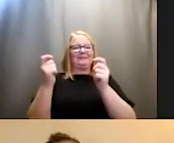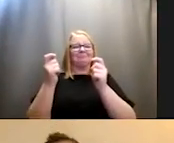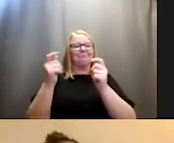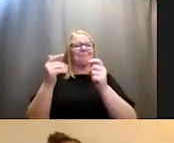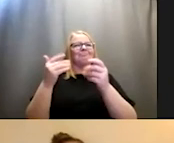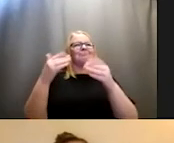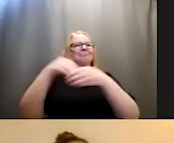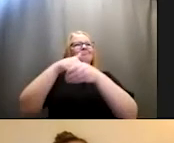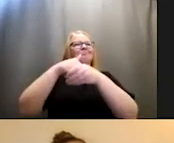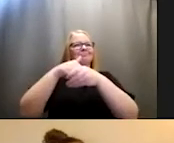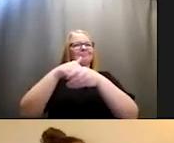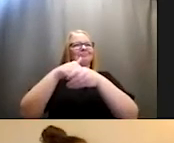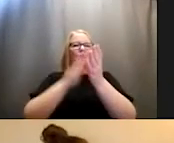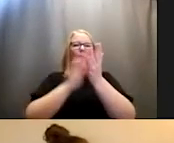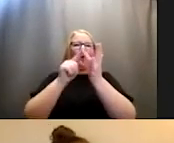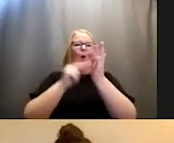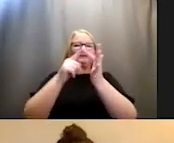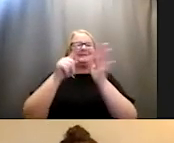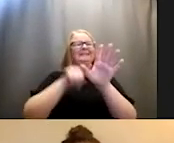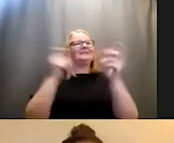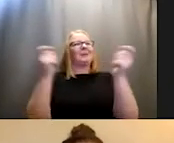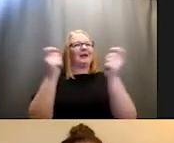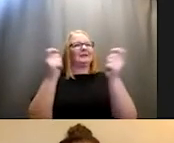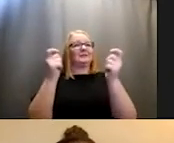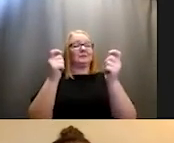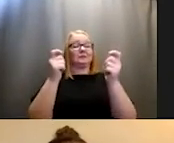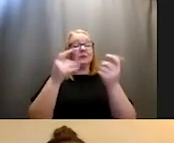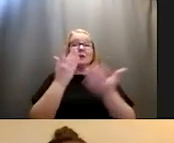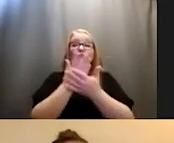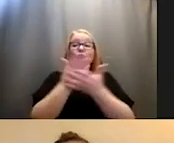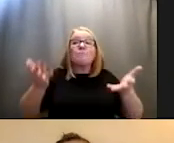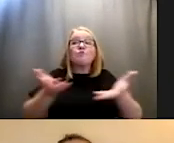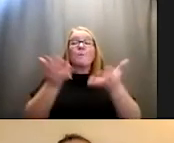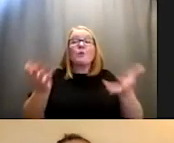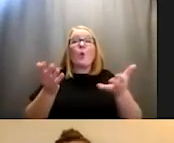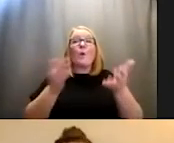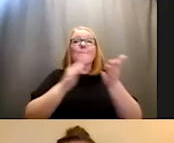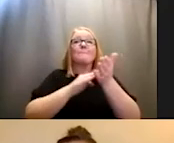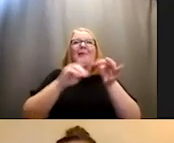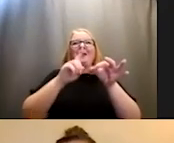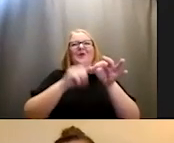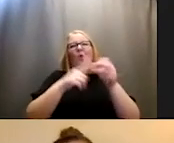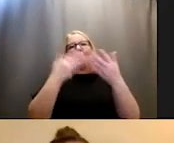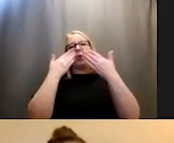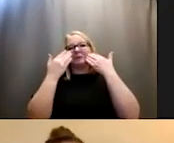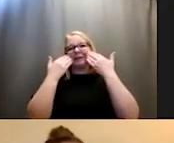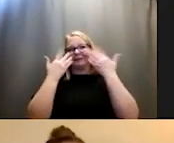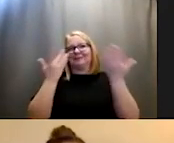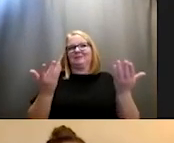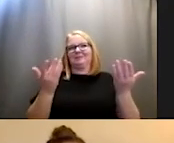this entire supplement is effectively promoting Mary Quant cosmetics, and it also